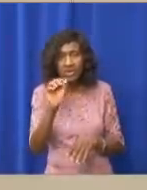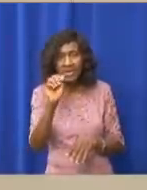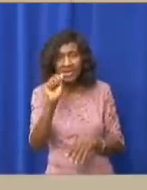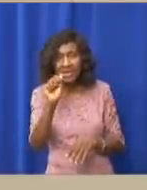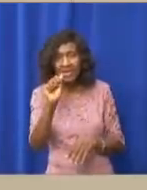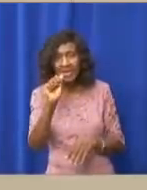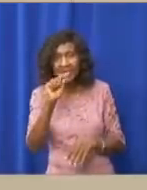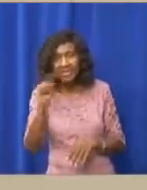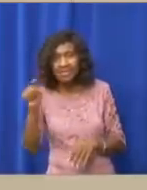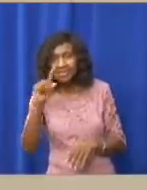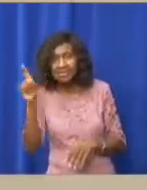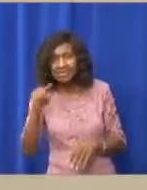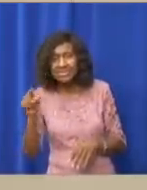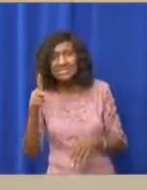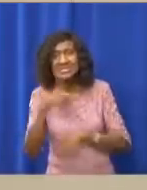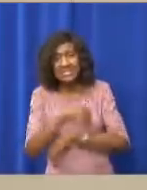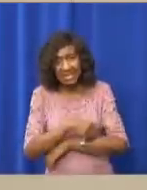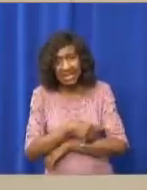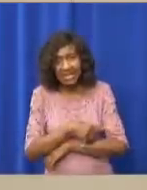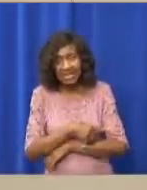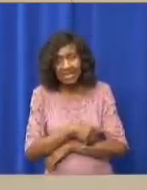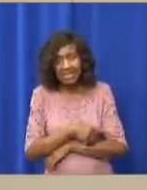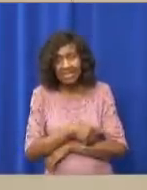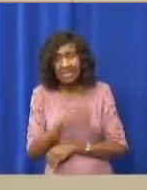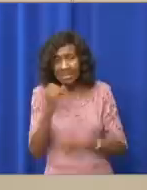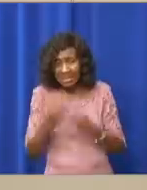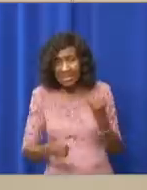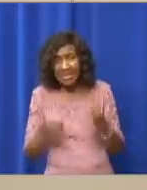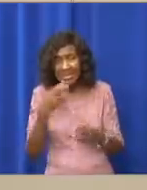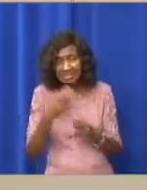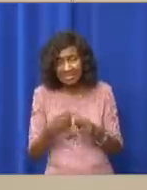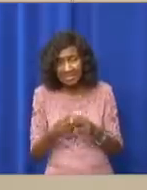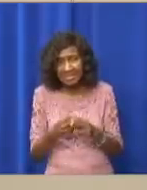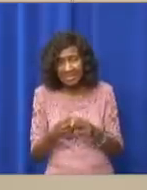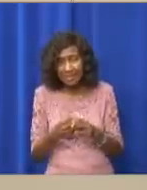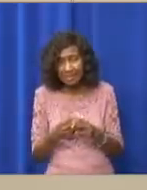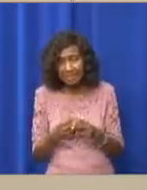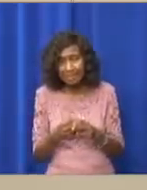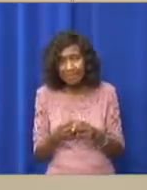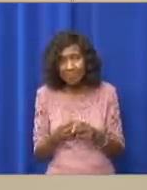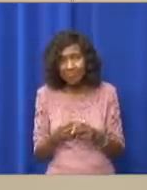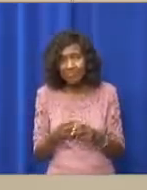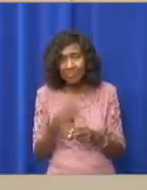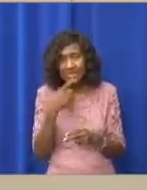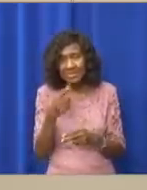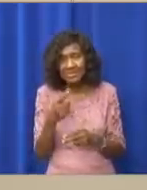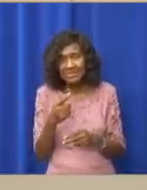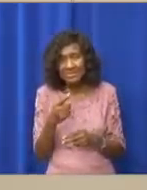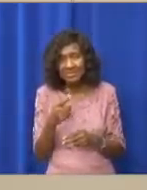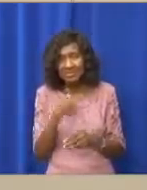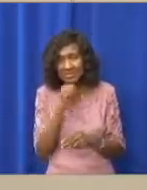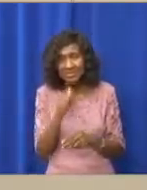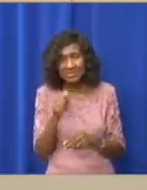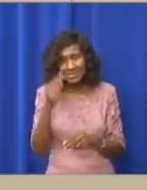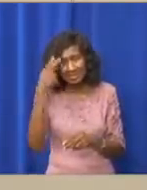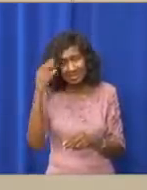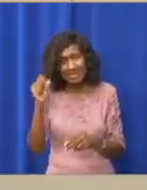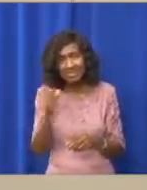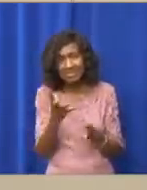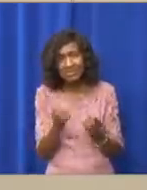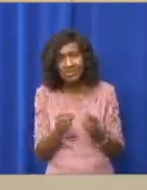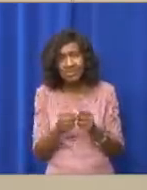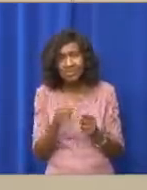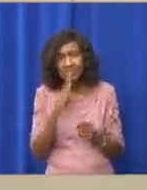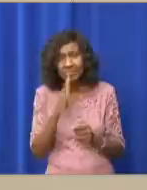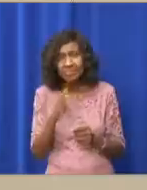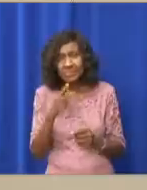day. And so that people understand the thinking behind this, it's not because we want to be mean. It is